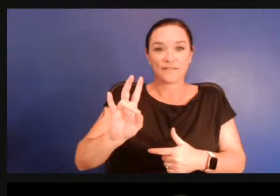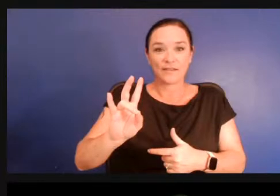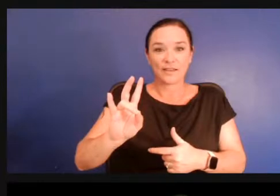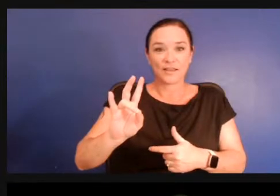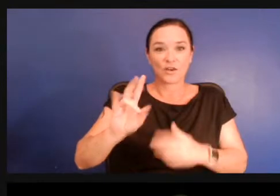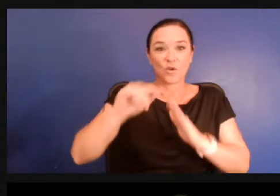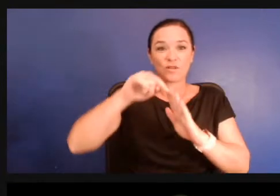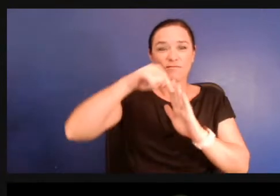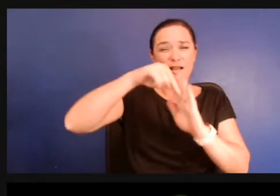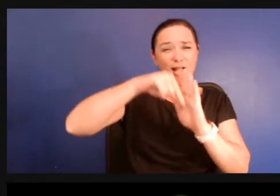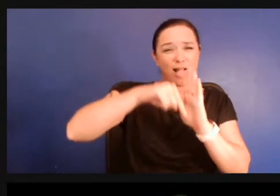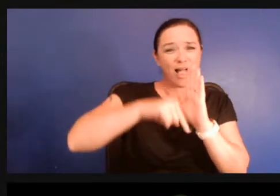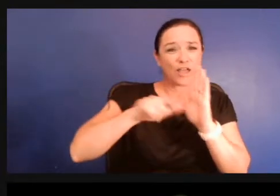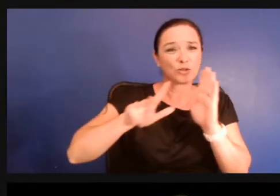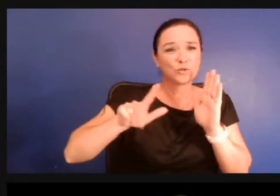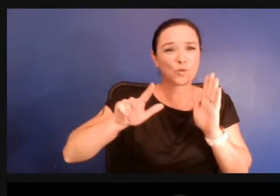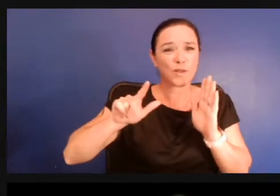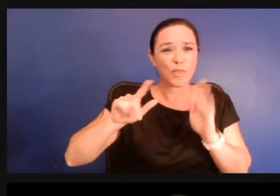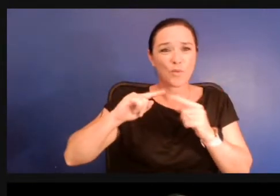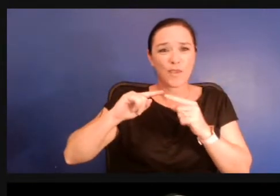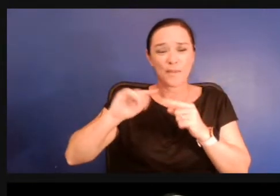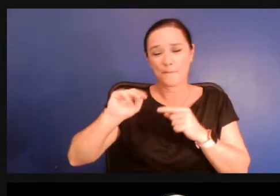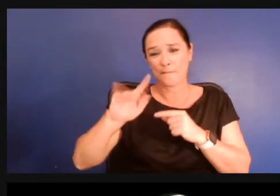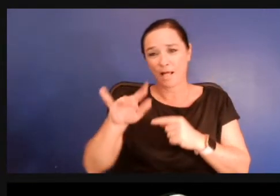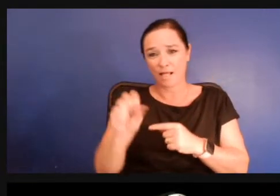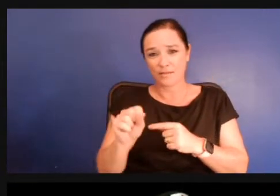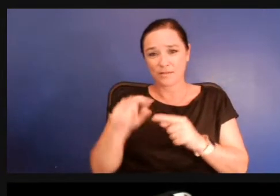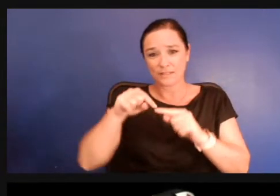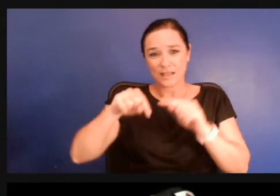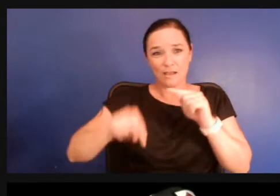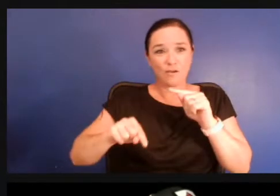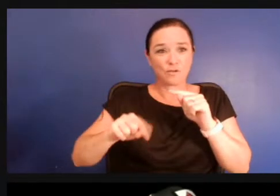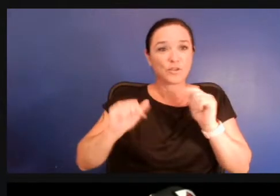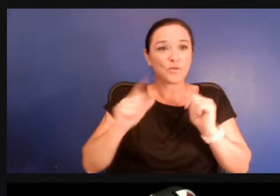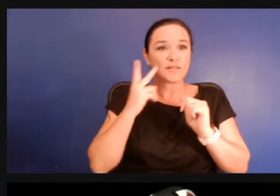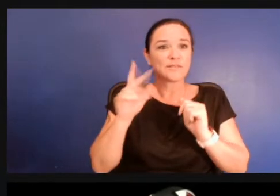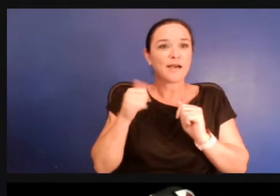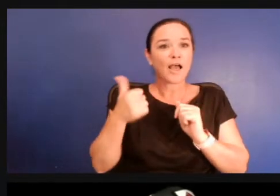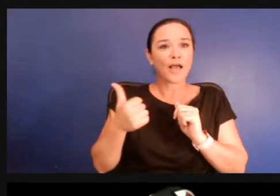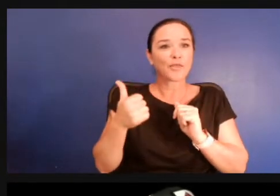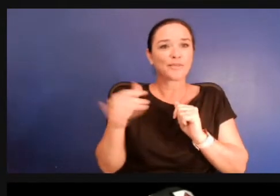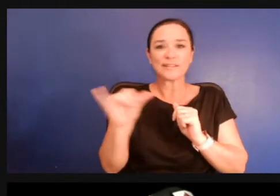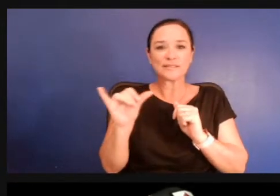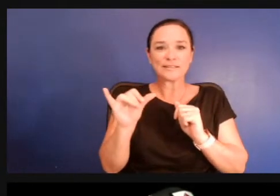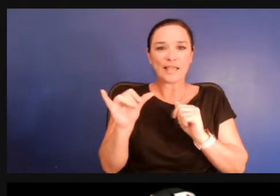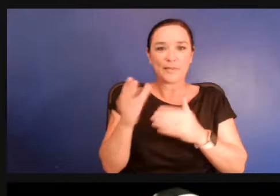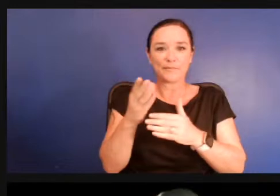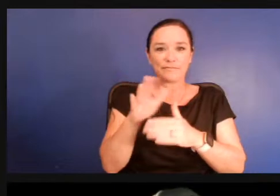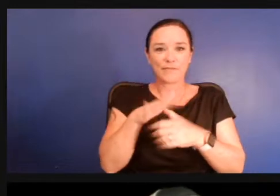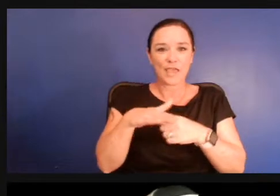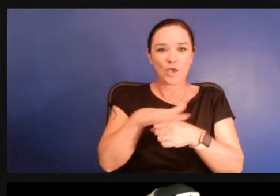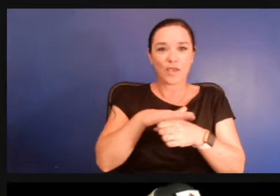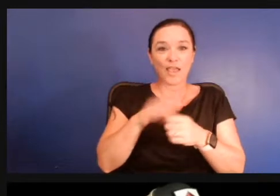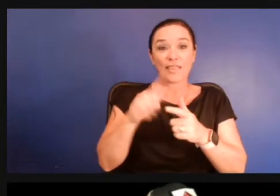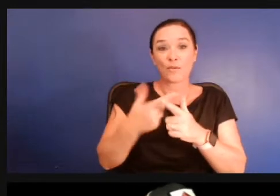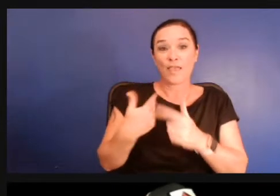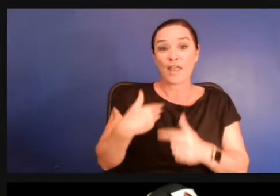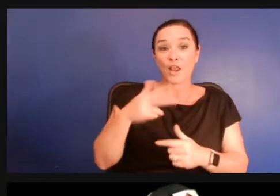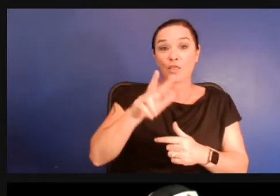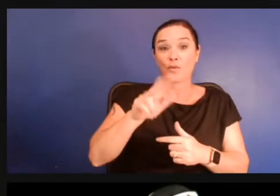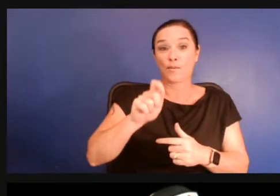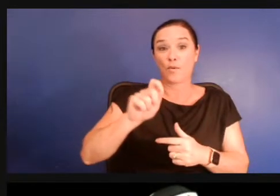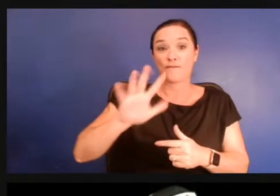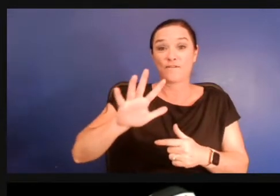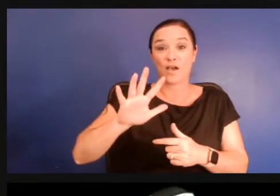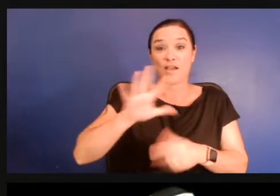kilometers down, and you can see that all the other ones are in that range as well. So highlighted by a 3.5 that came within 6